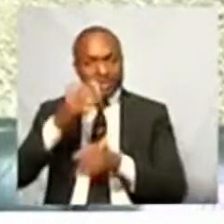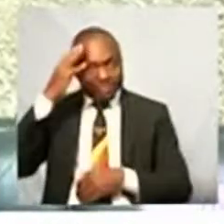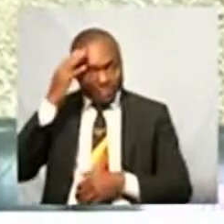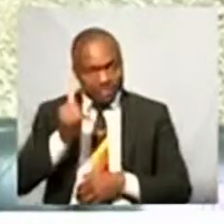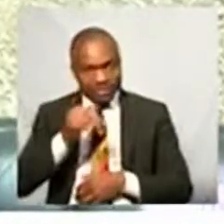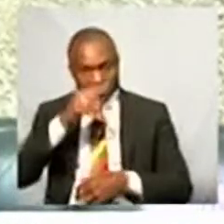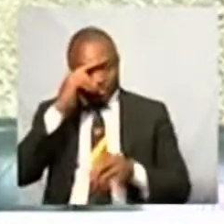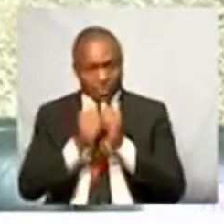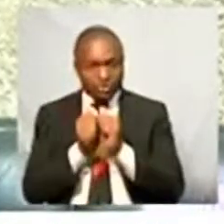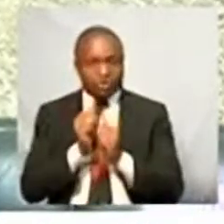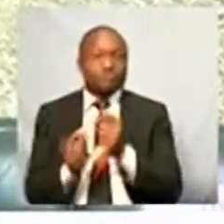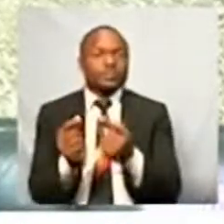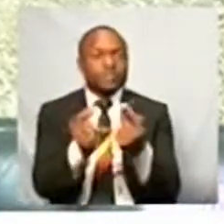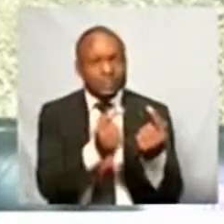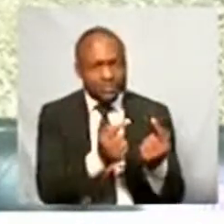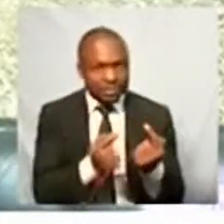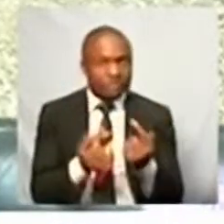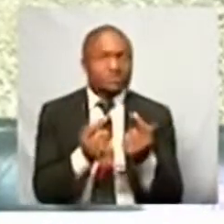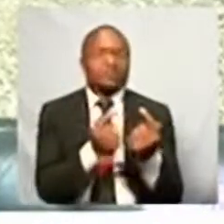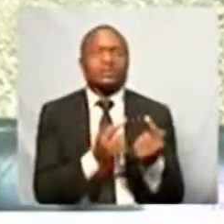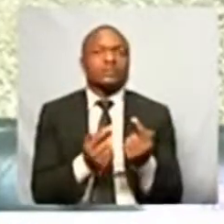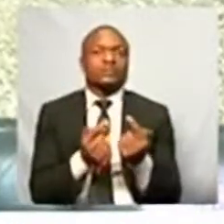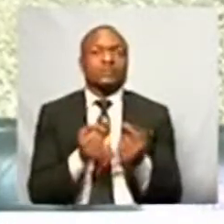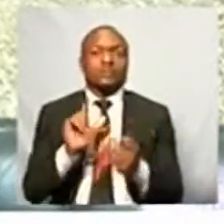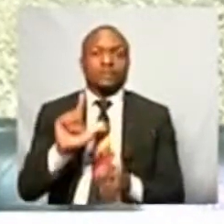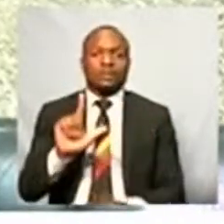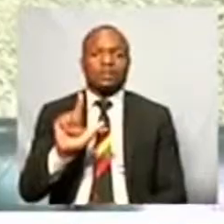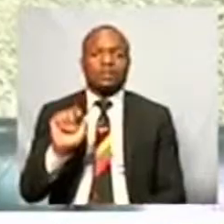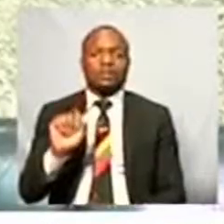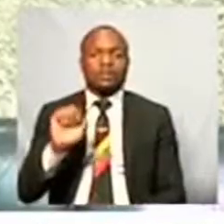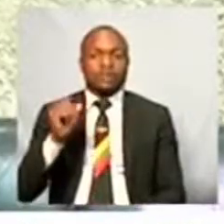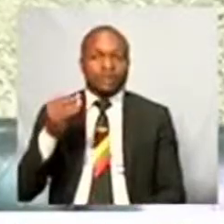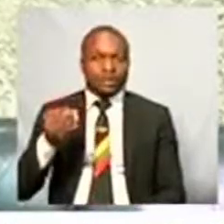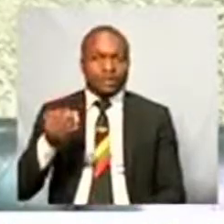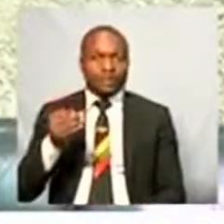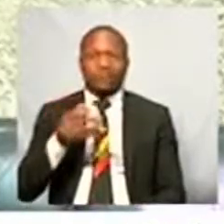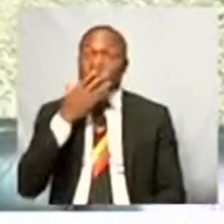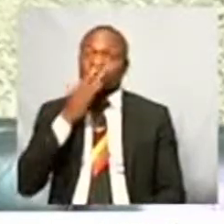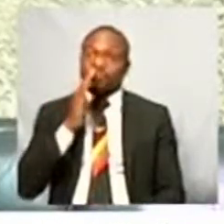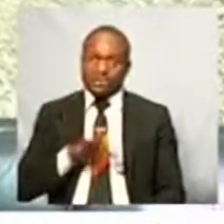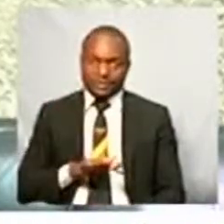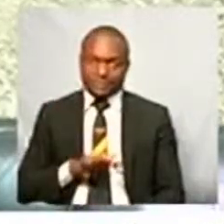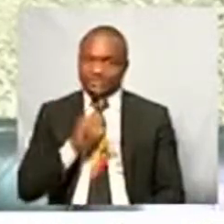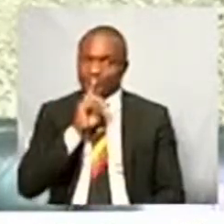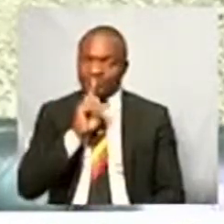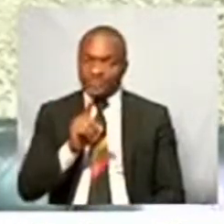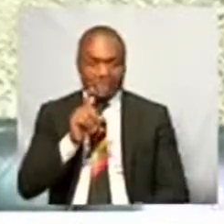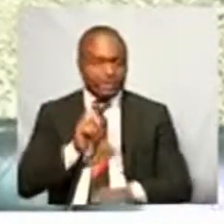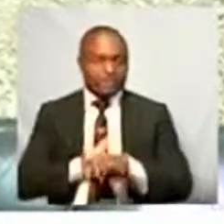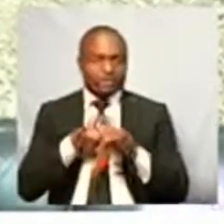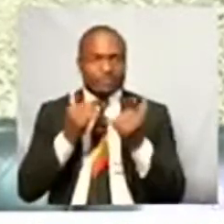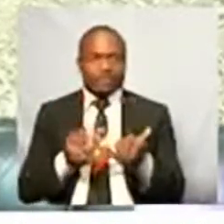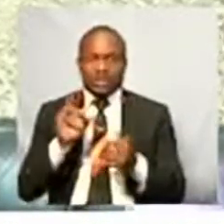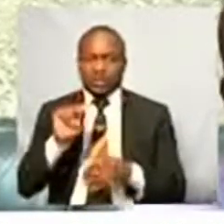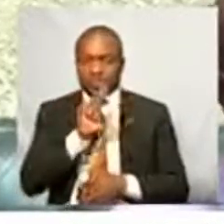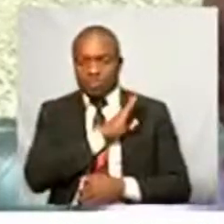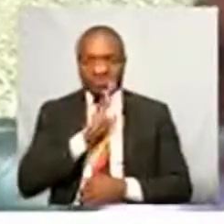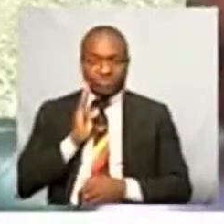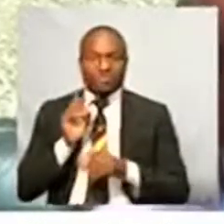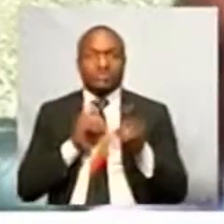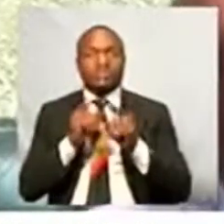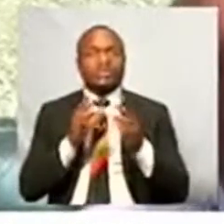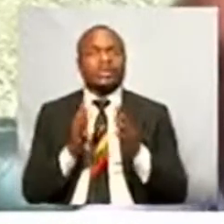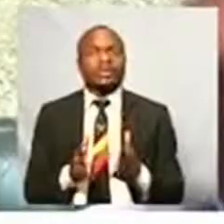Because of the status of LASIF. It's very, very sad that surely up to this time there's no board of directors at